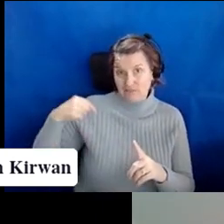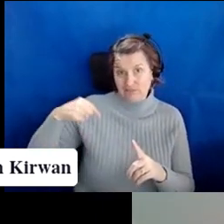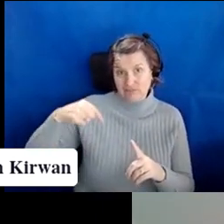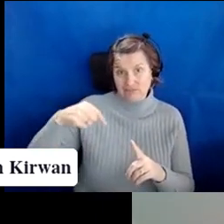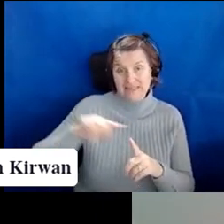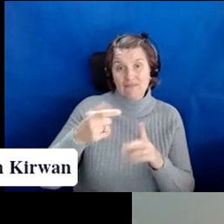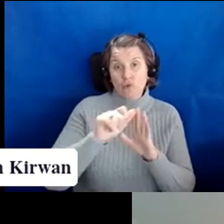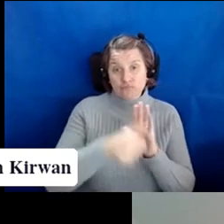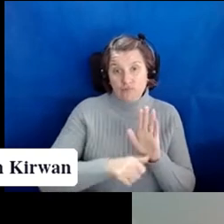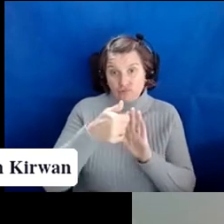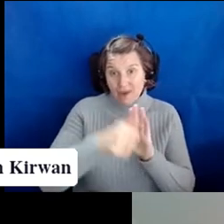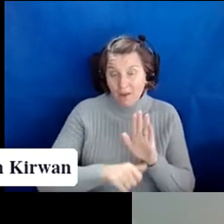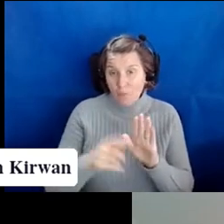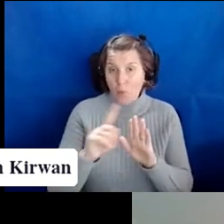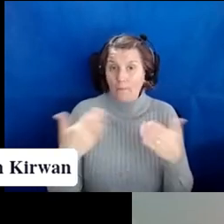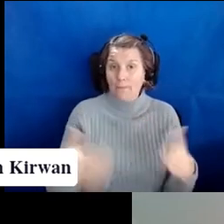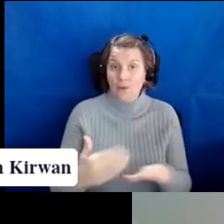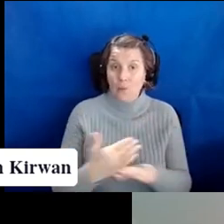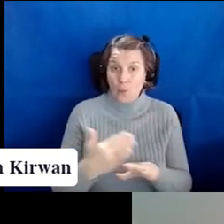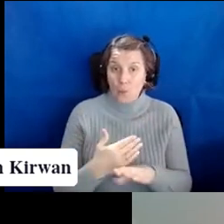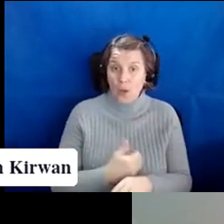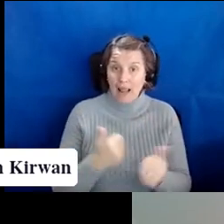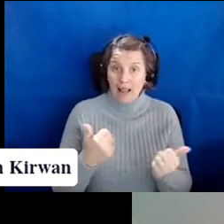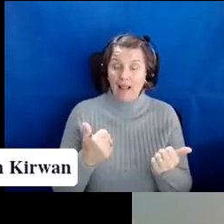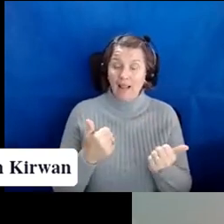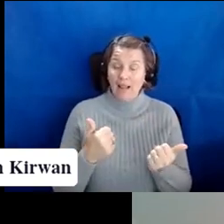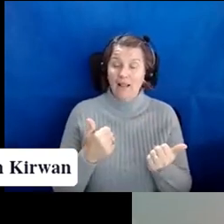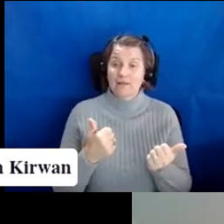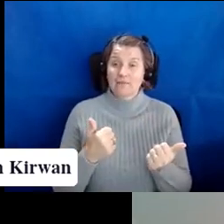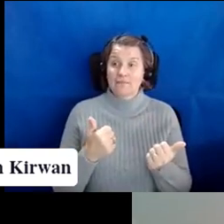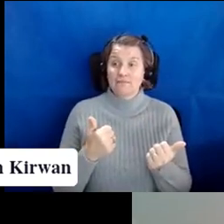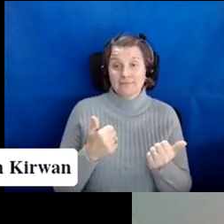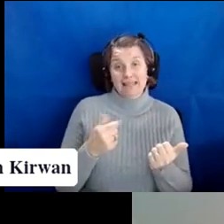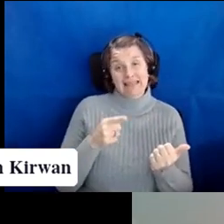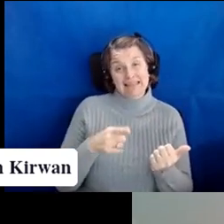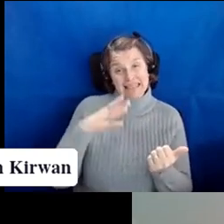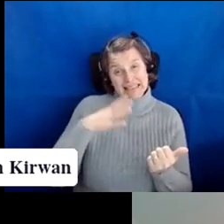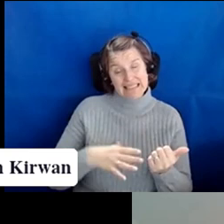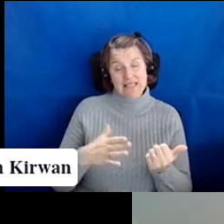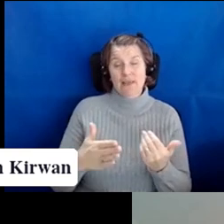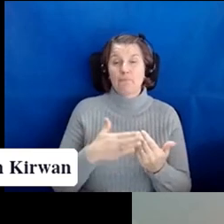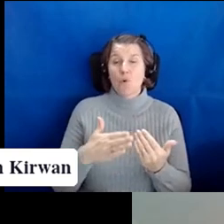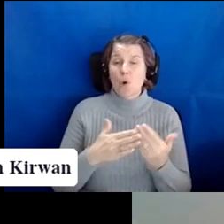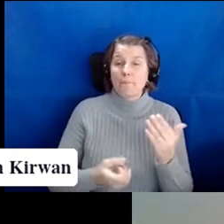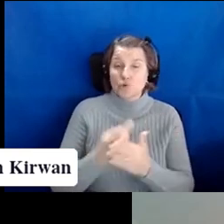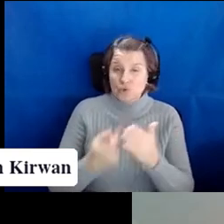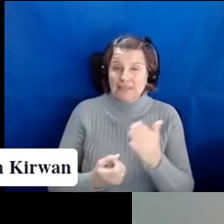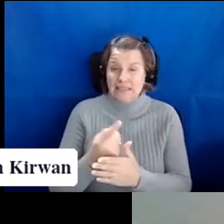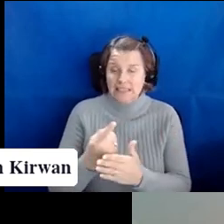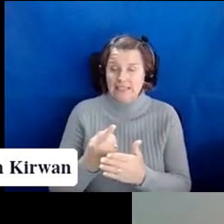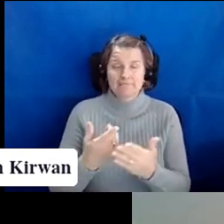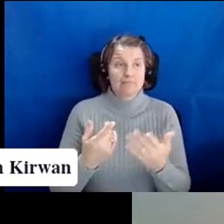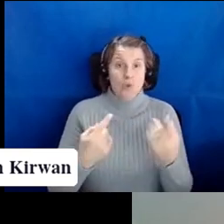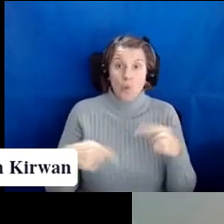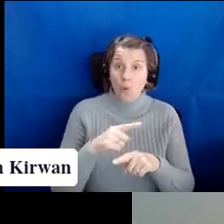been working really, really well. And I think, you know, there needs to be kind of that more opportunity for, you know, we're